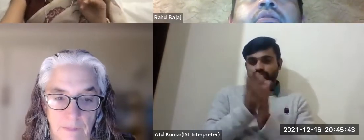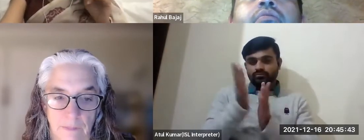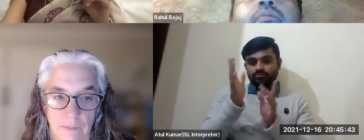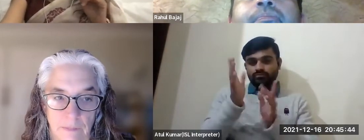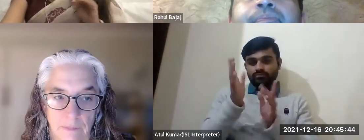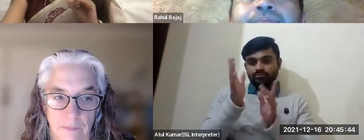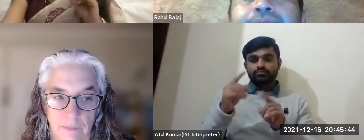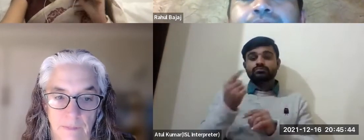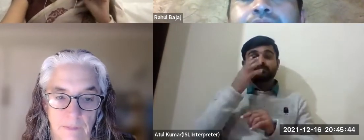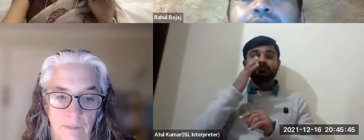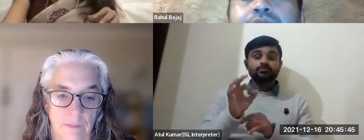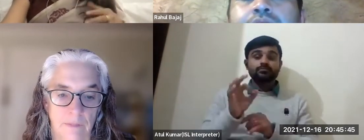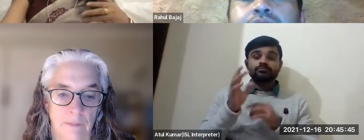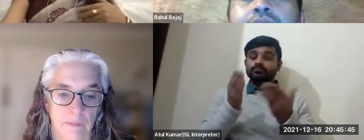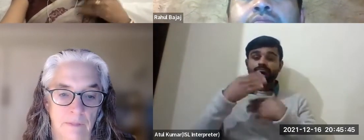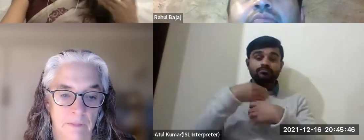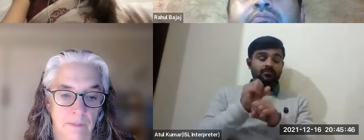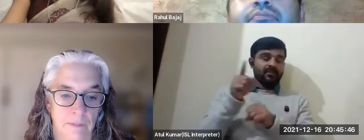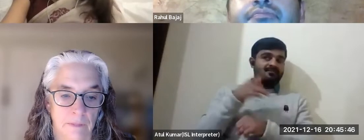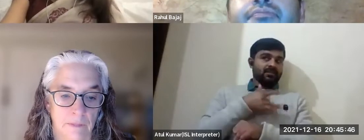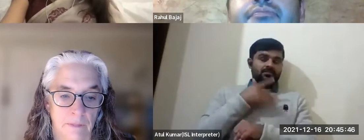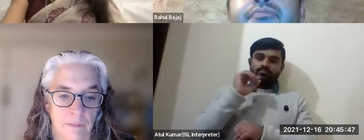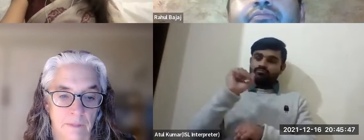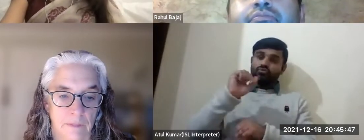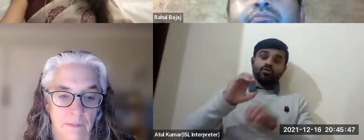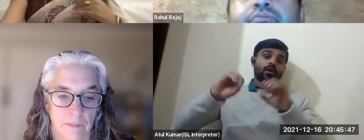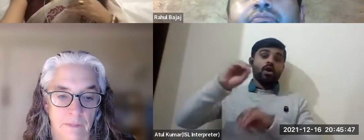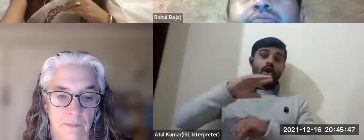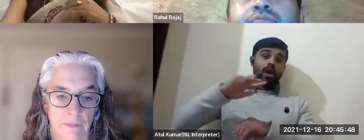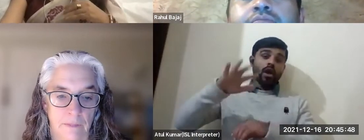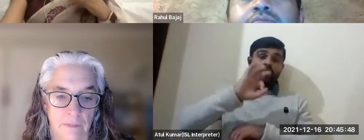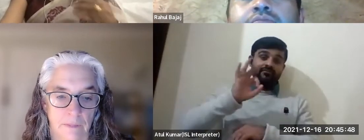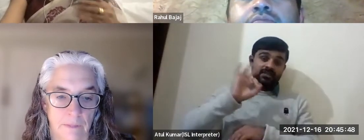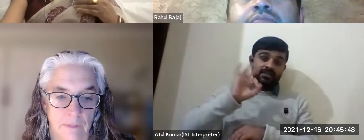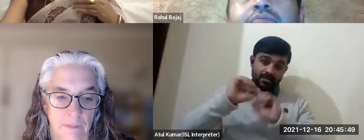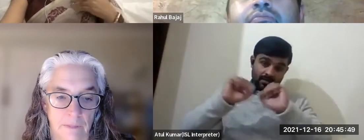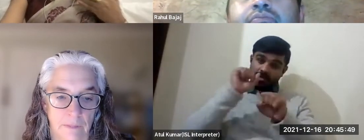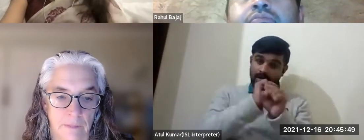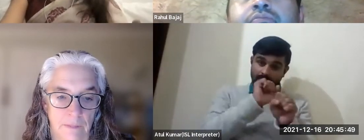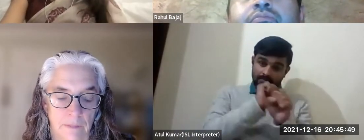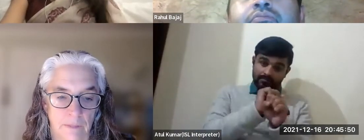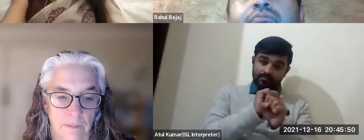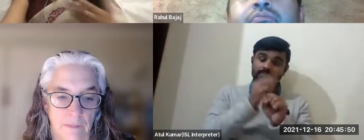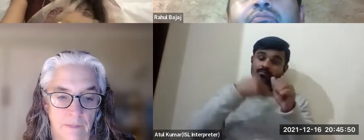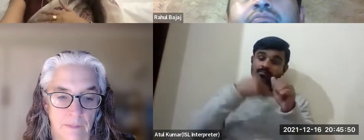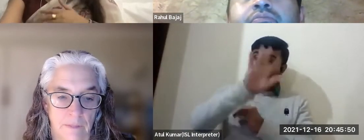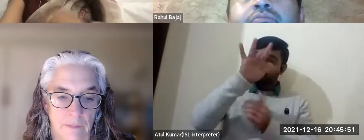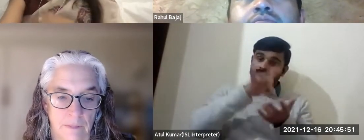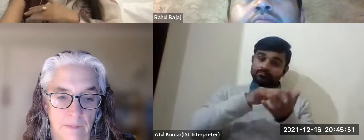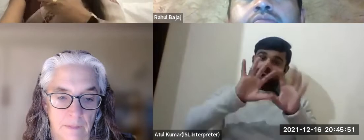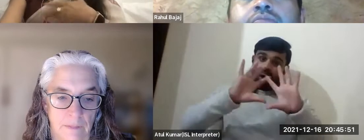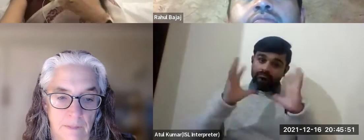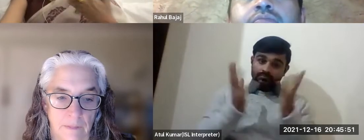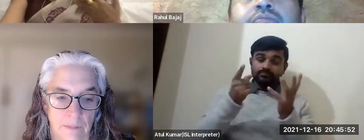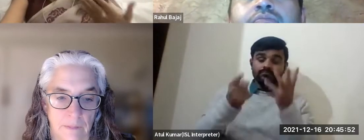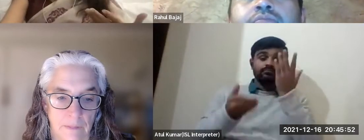also important to make them realize that their own organizations are working in this space globally. So